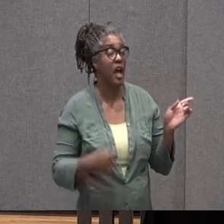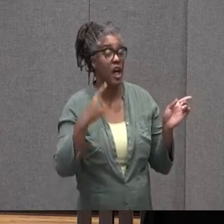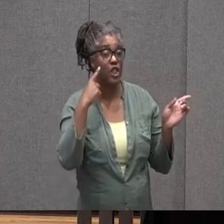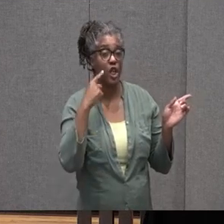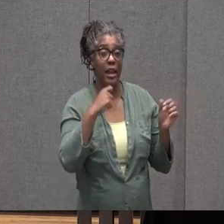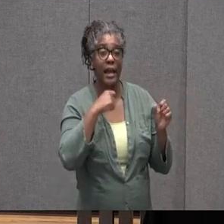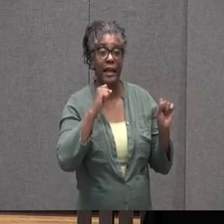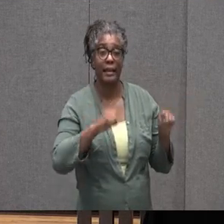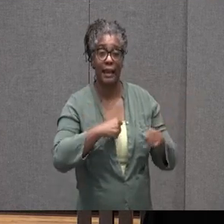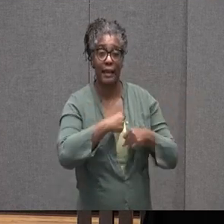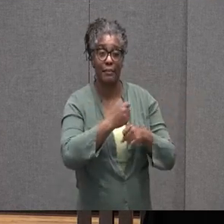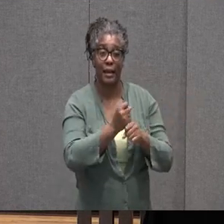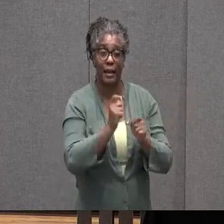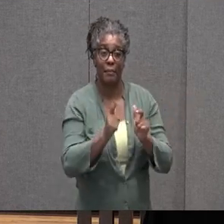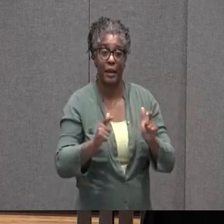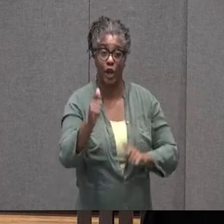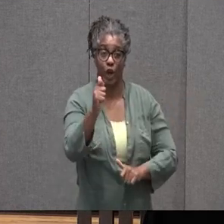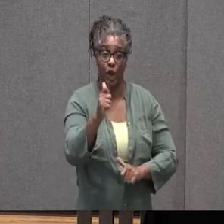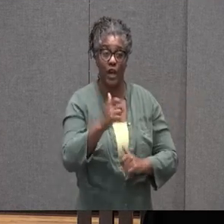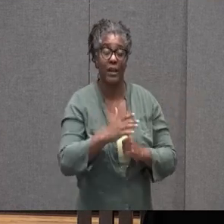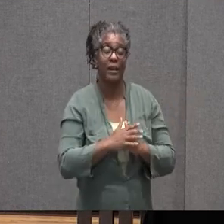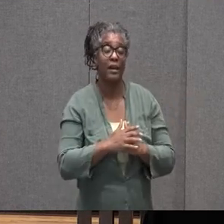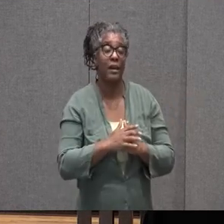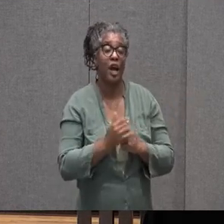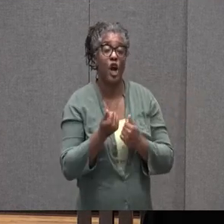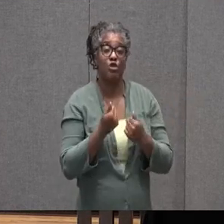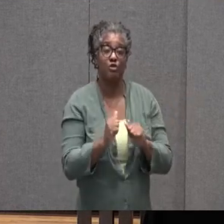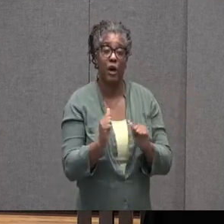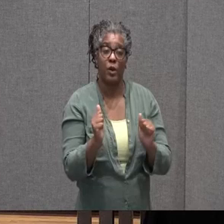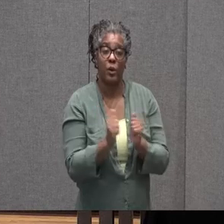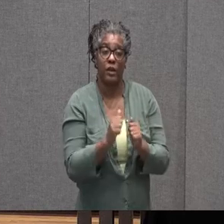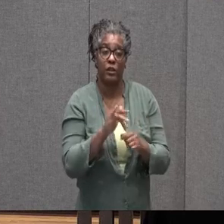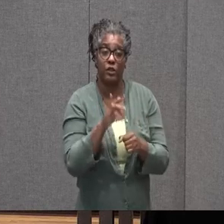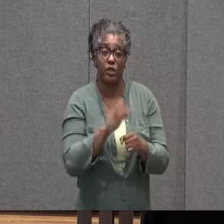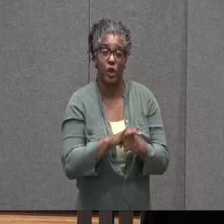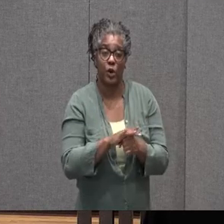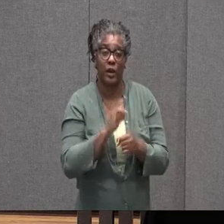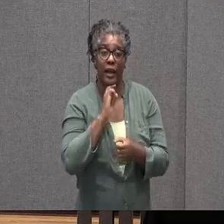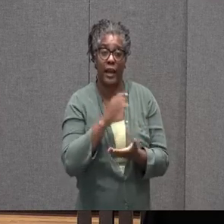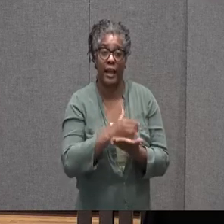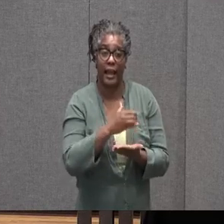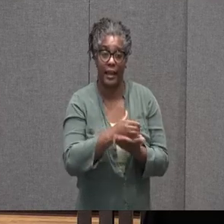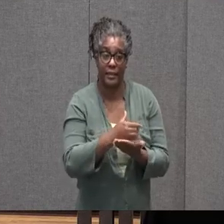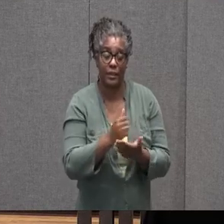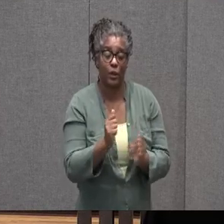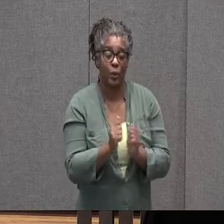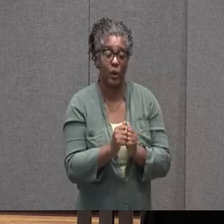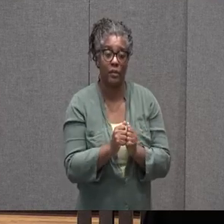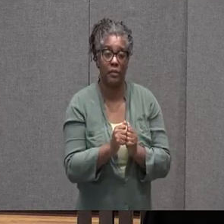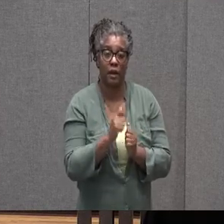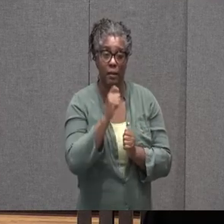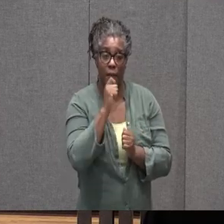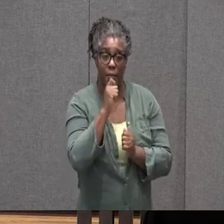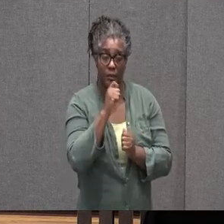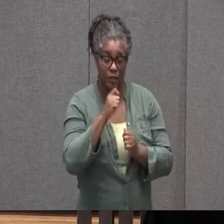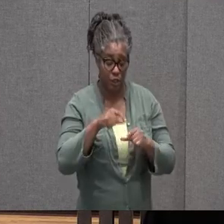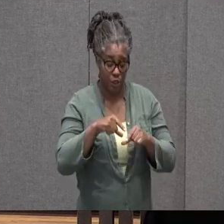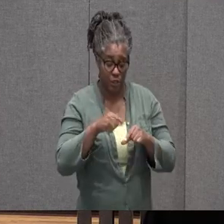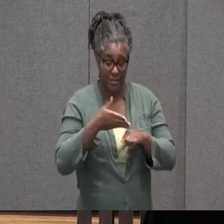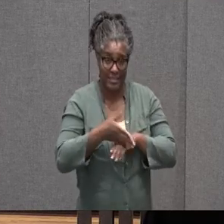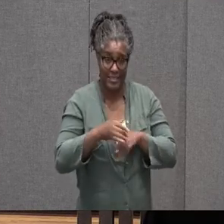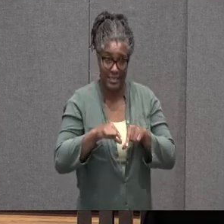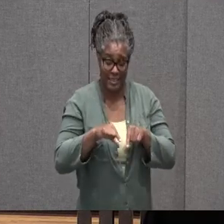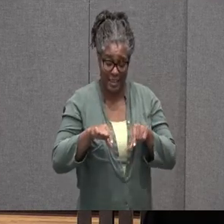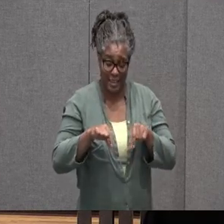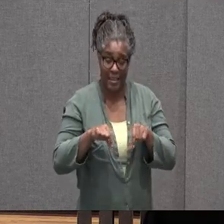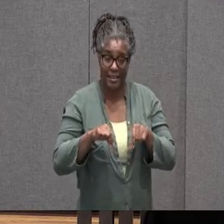a soda can, which would be my base, and my popsicle stick, which would be